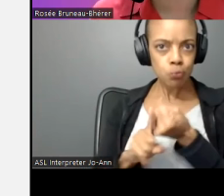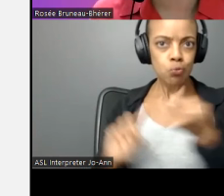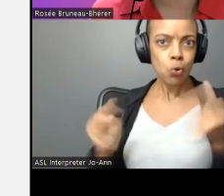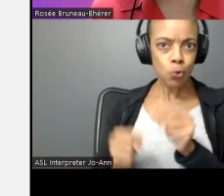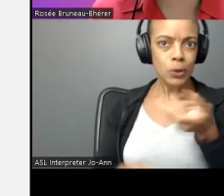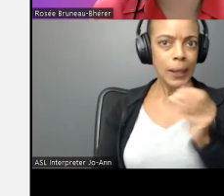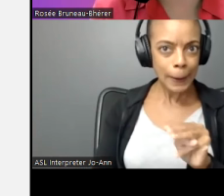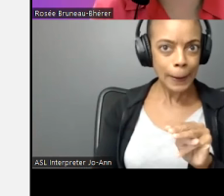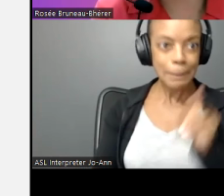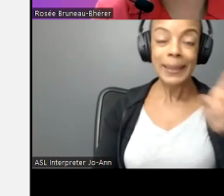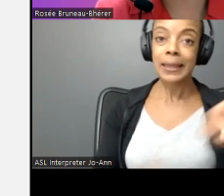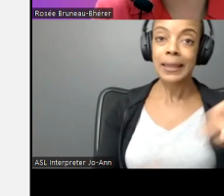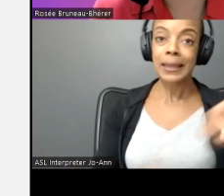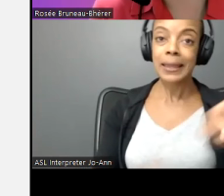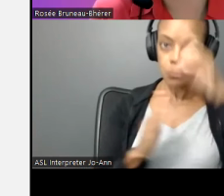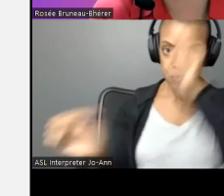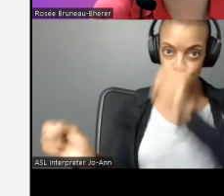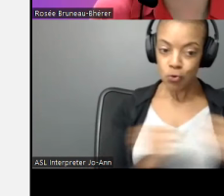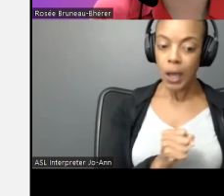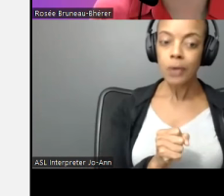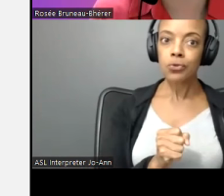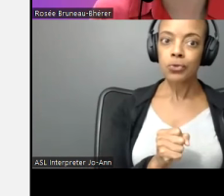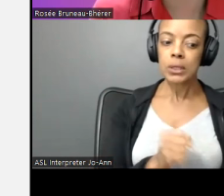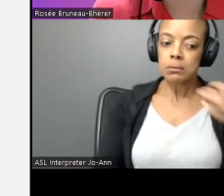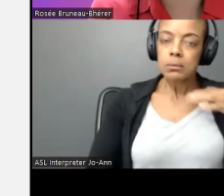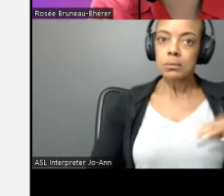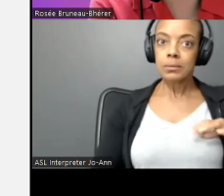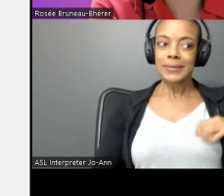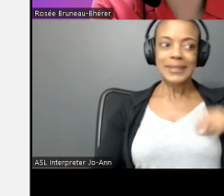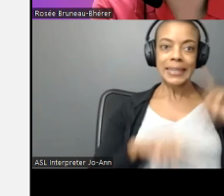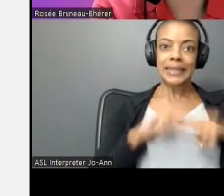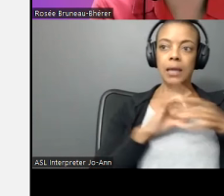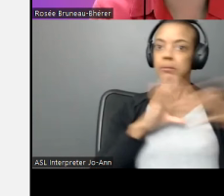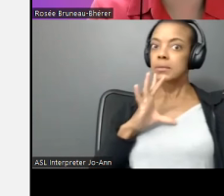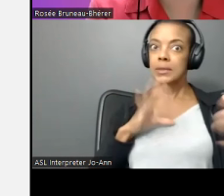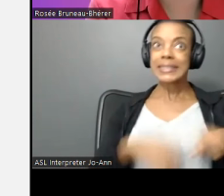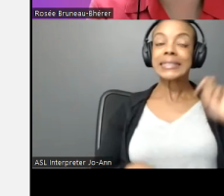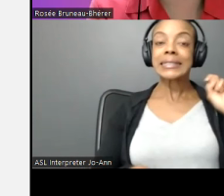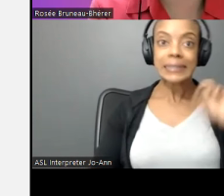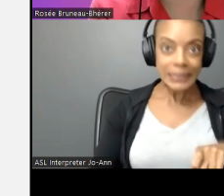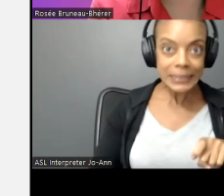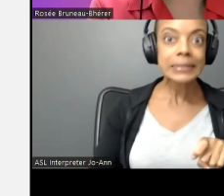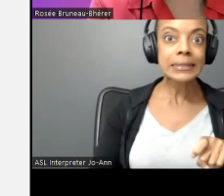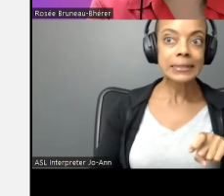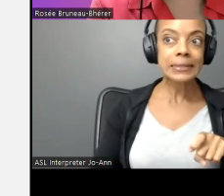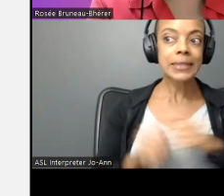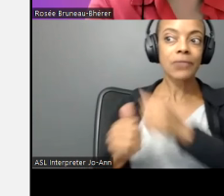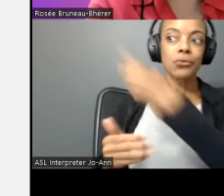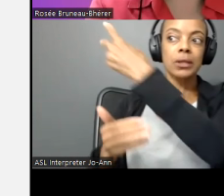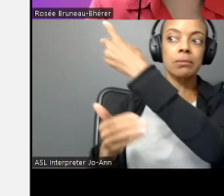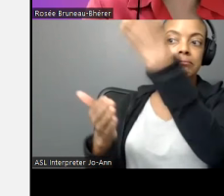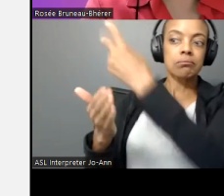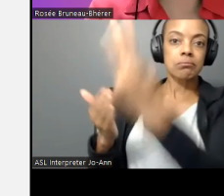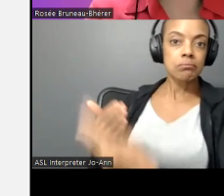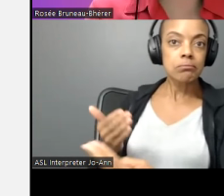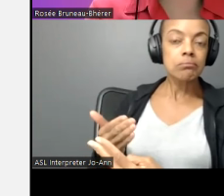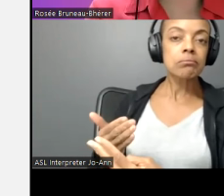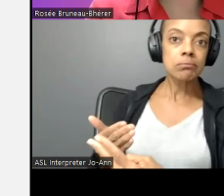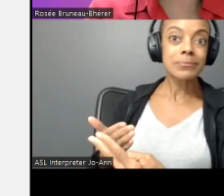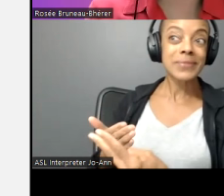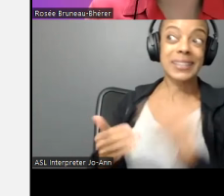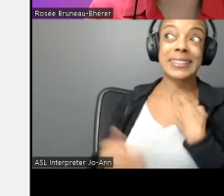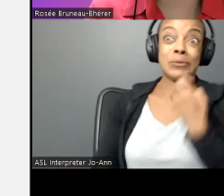developed strategies that were useful to him, and he couldn't set them aside because he needed them one weekend out of 2 until just recently, actually, in fact, until